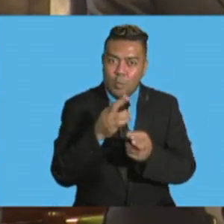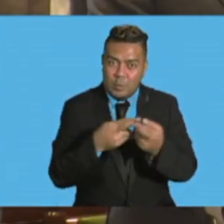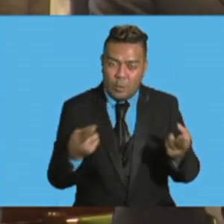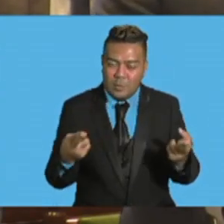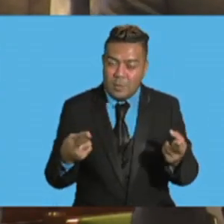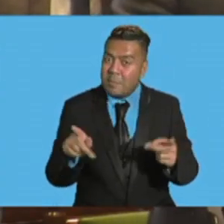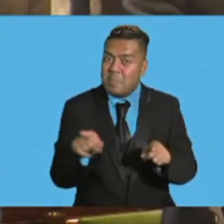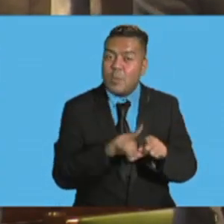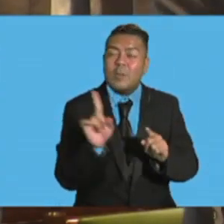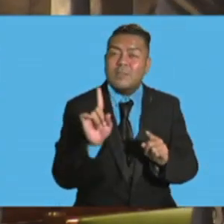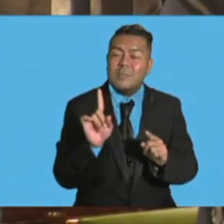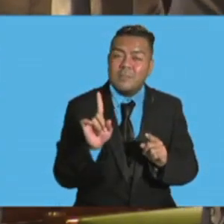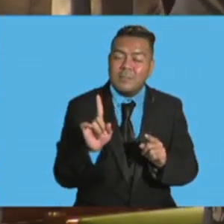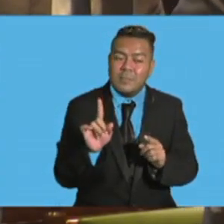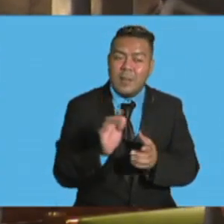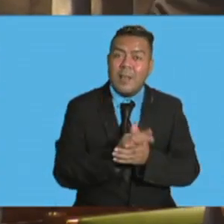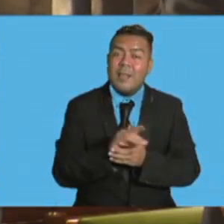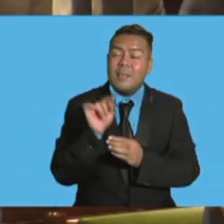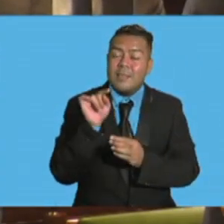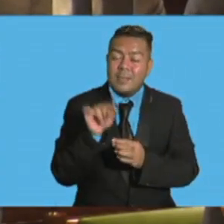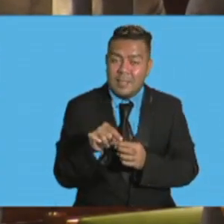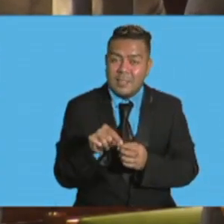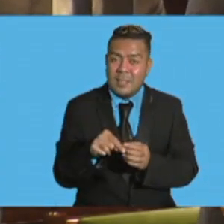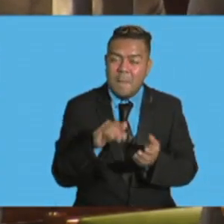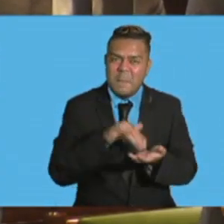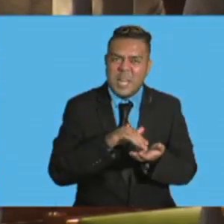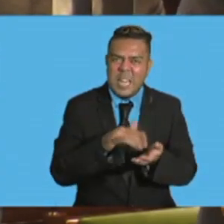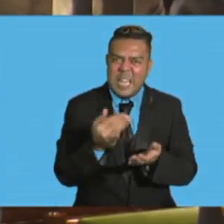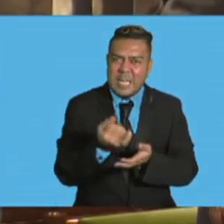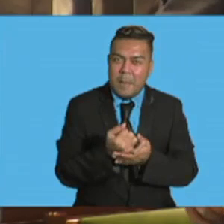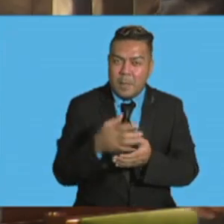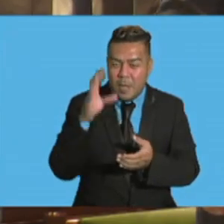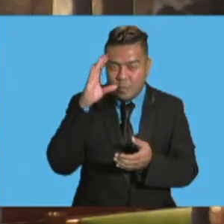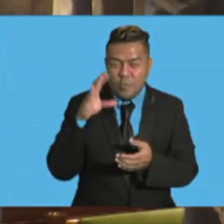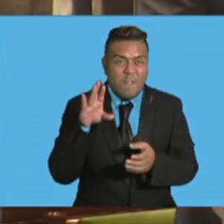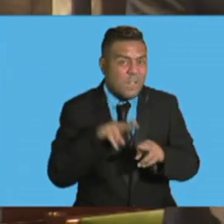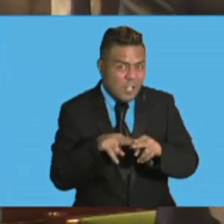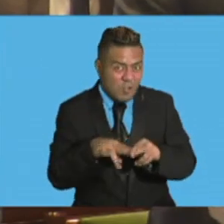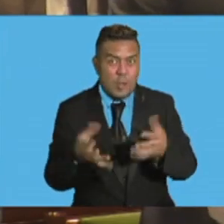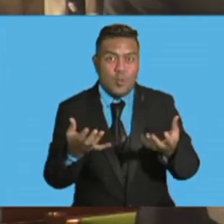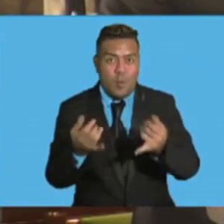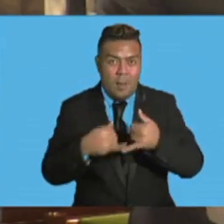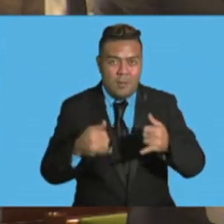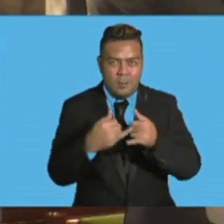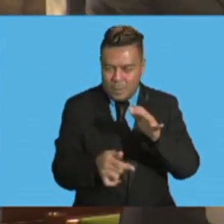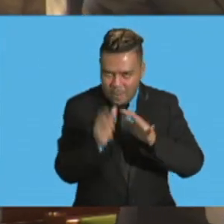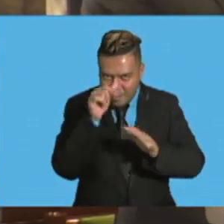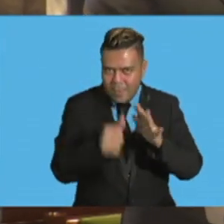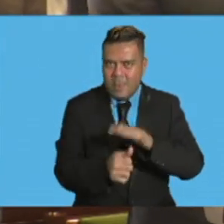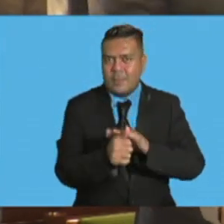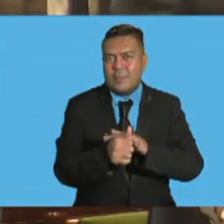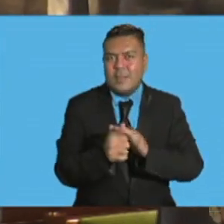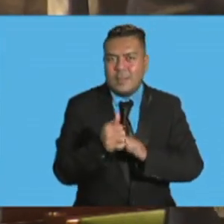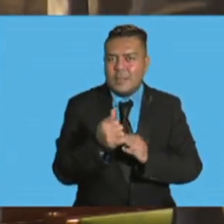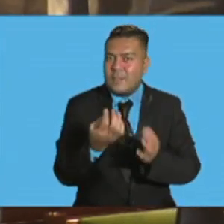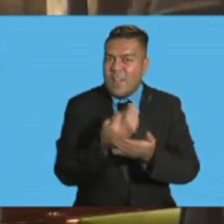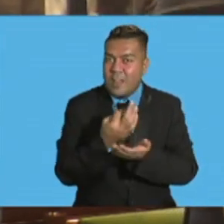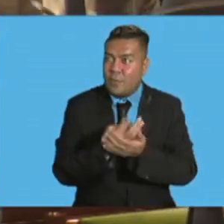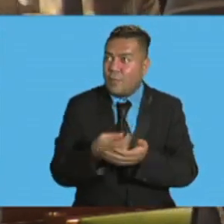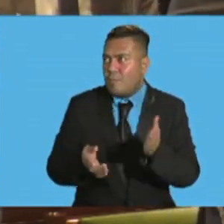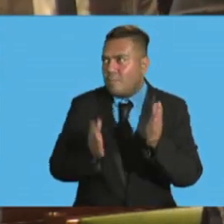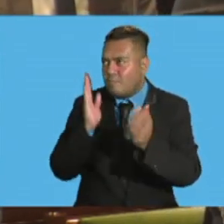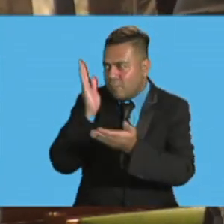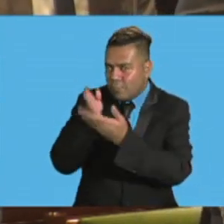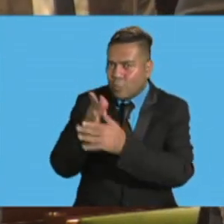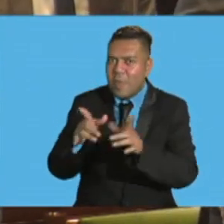This would mean, Mr. Speaker, sir, that the middle-income countries like Fiji and Cook Islands would be able to access highly concessional financing from the ADB. As